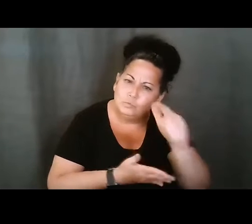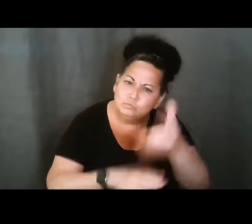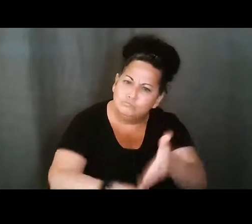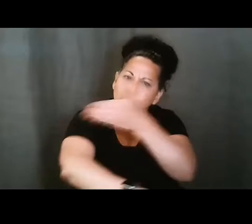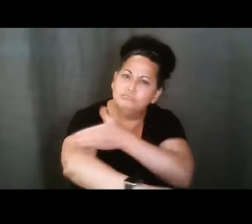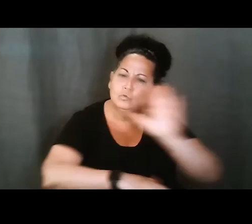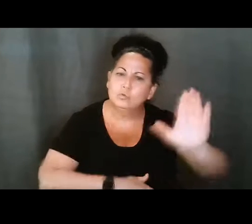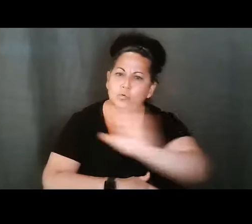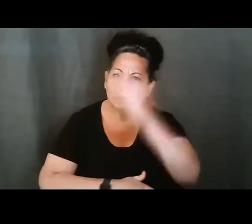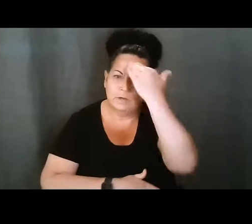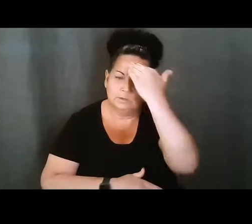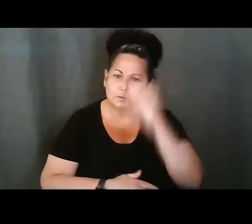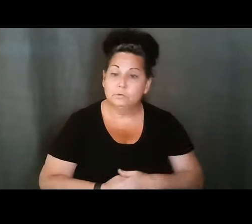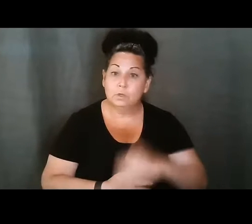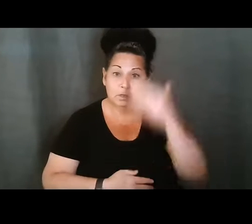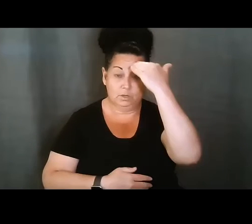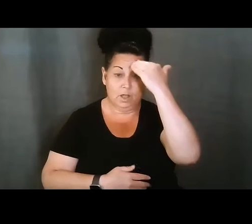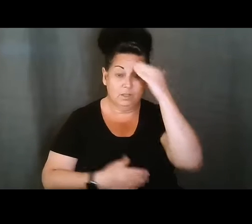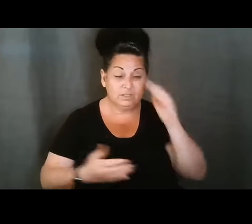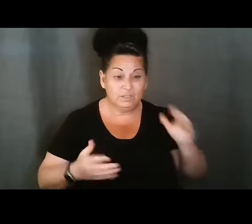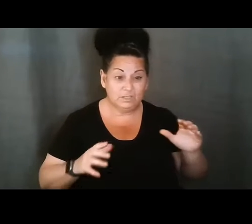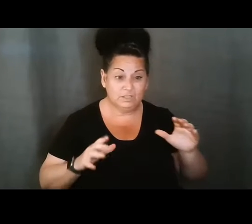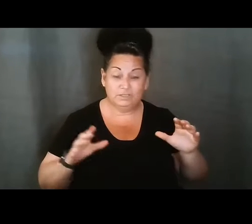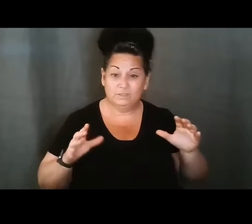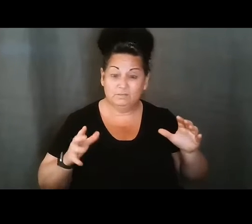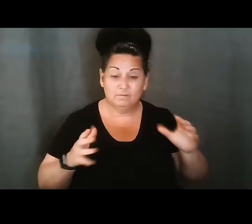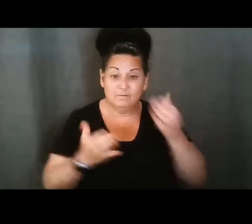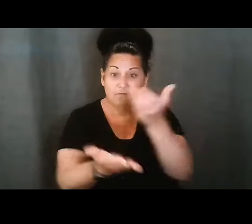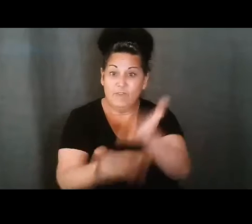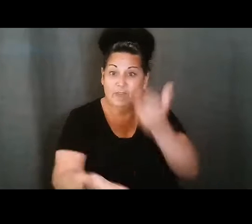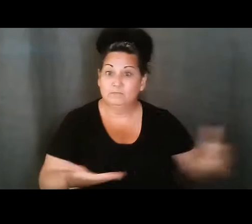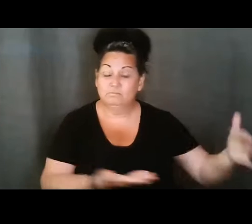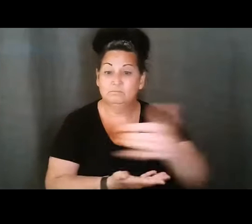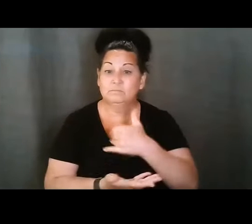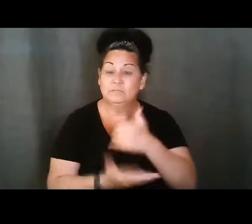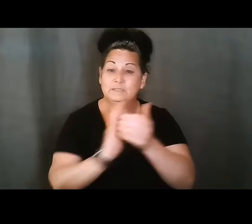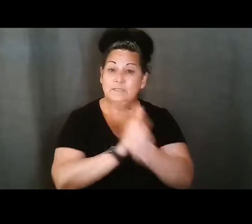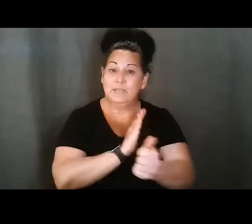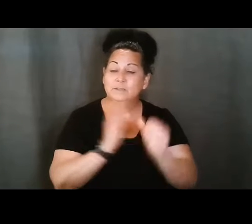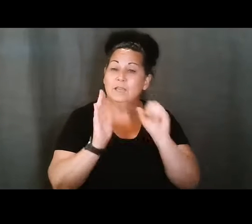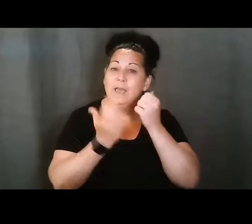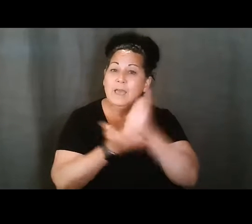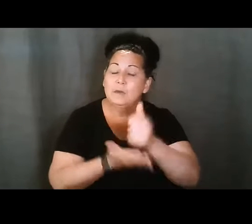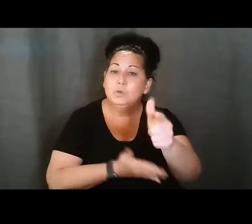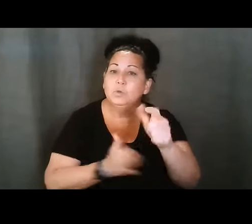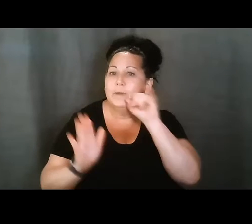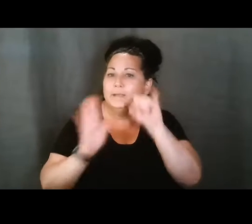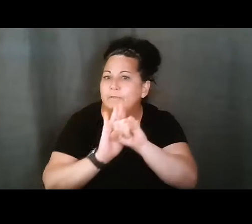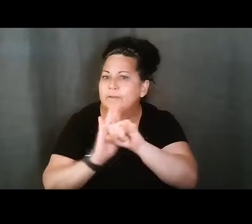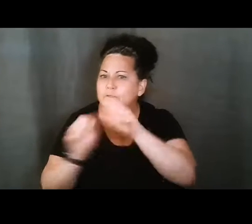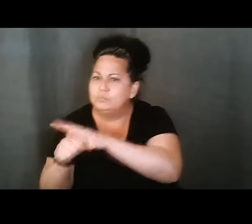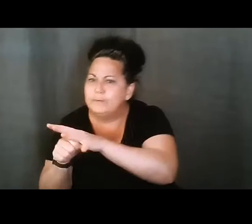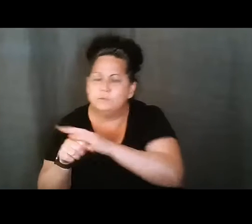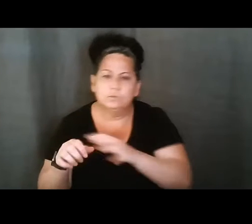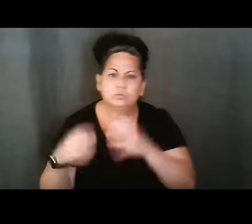is defined as a collection of facts. Skills, it helps us to what? Identify what our strengths are as well as our weaknesses.